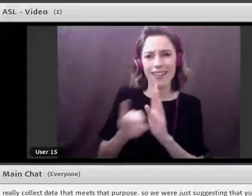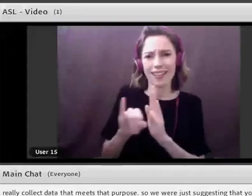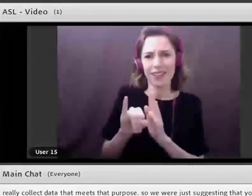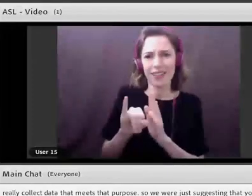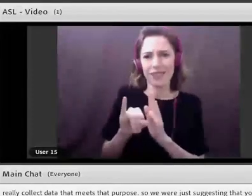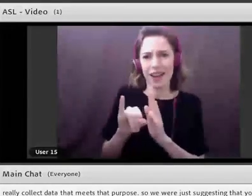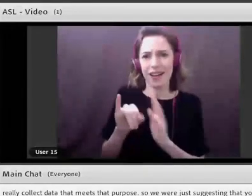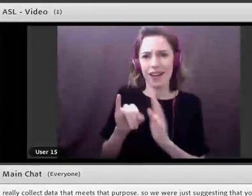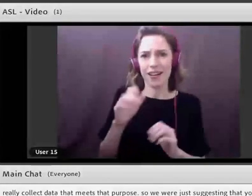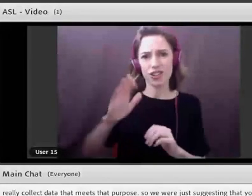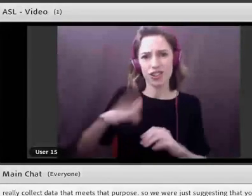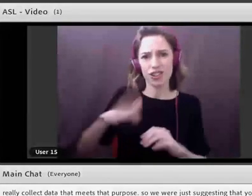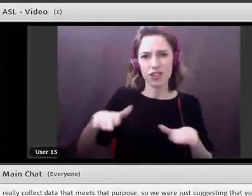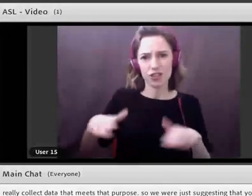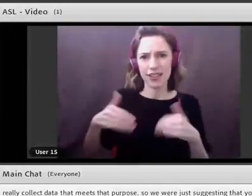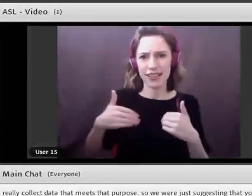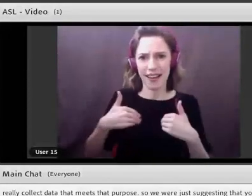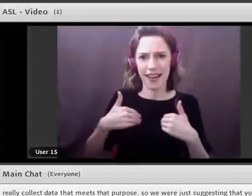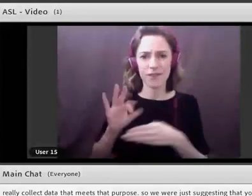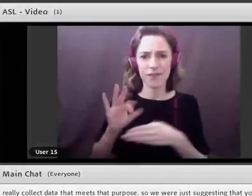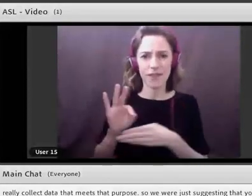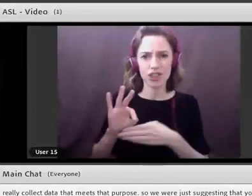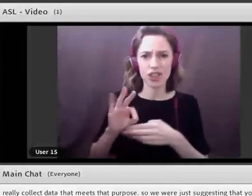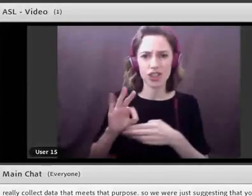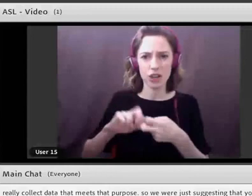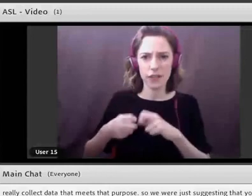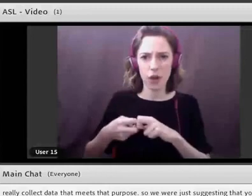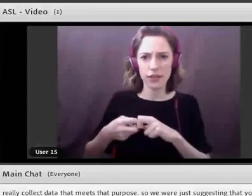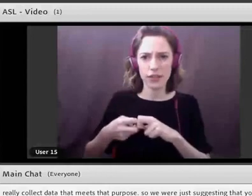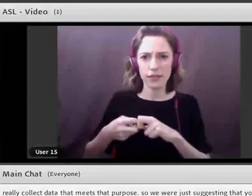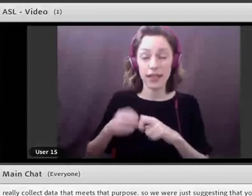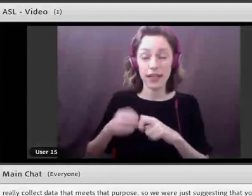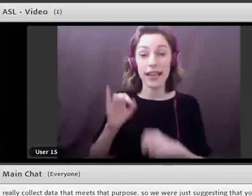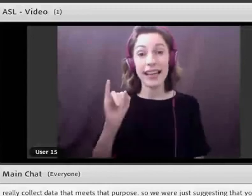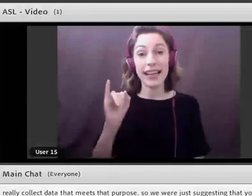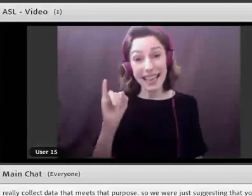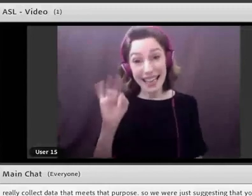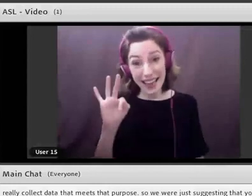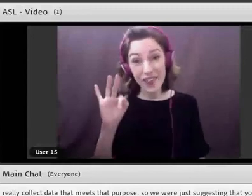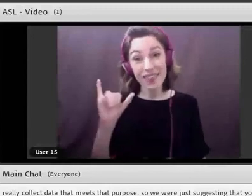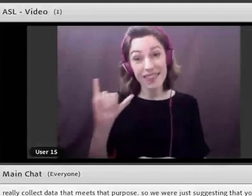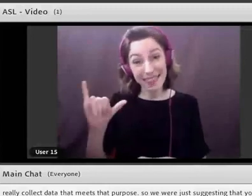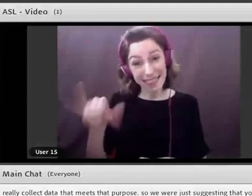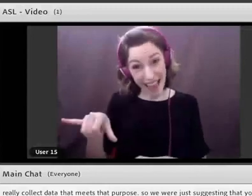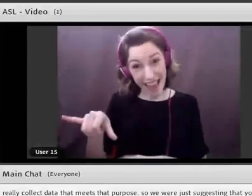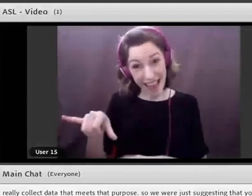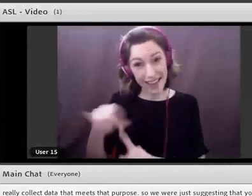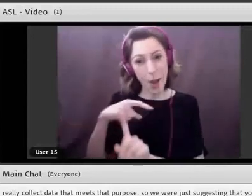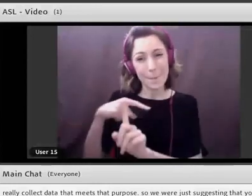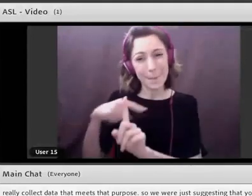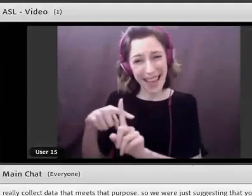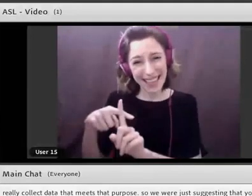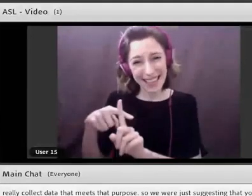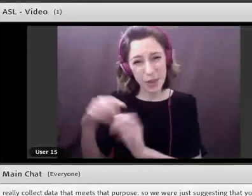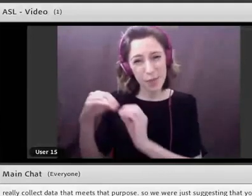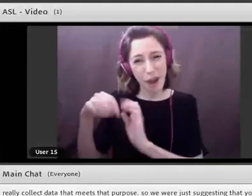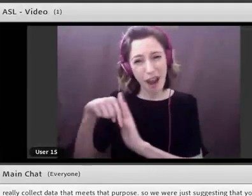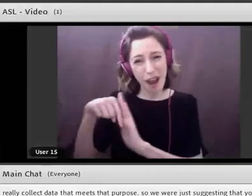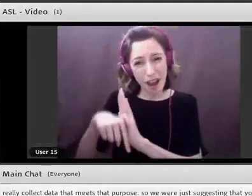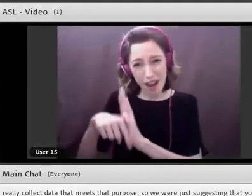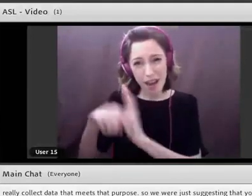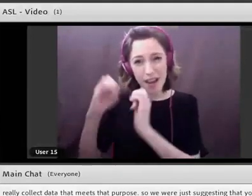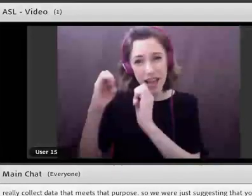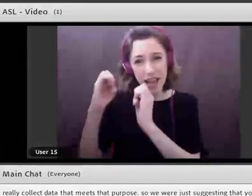information is collected together with information about education, we are going to be able to disaggregate and understand the proportion of children